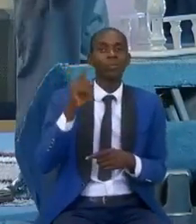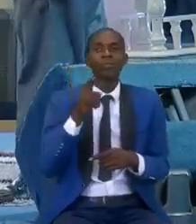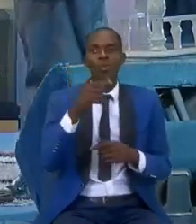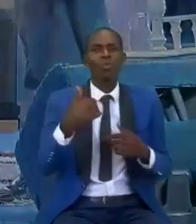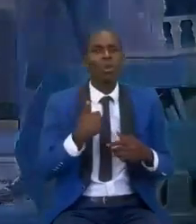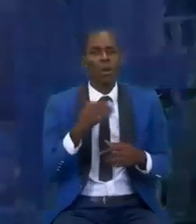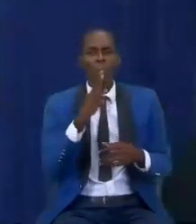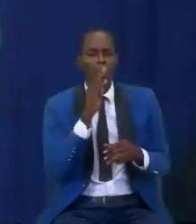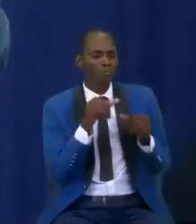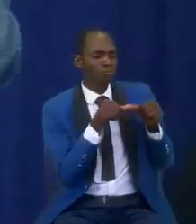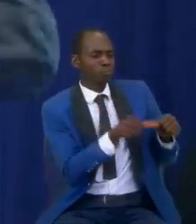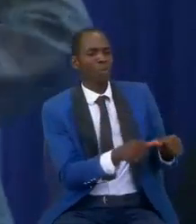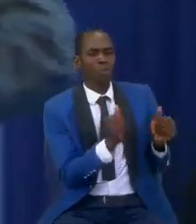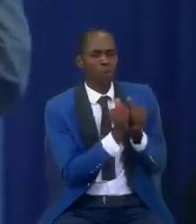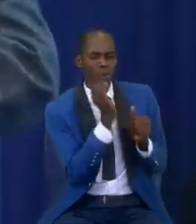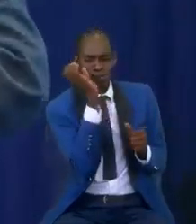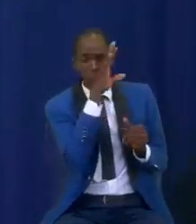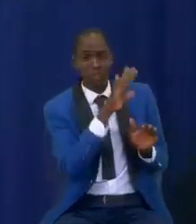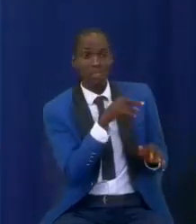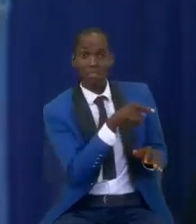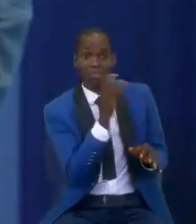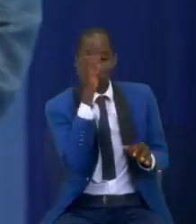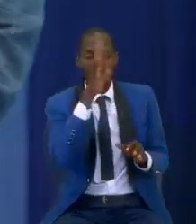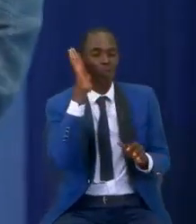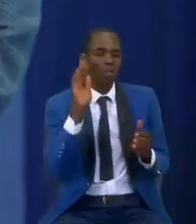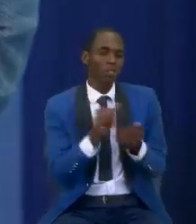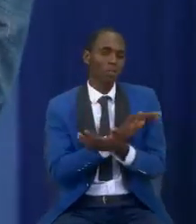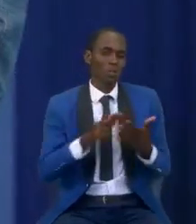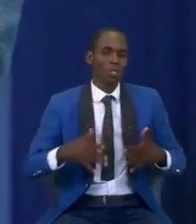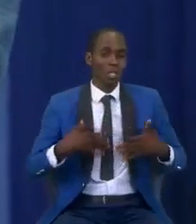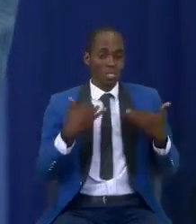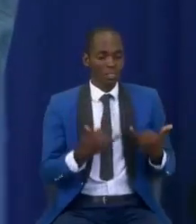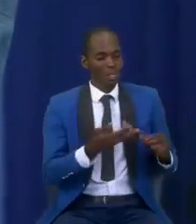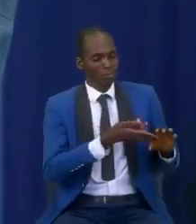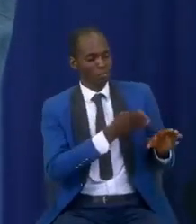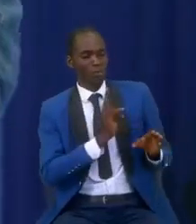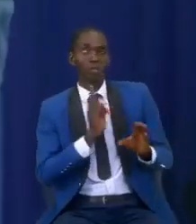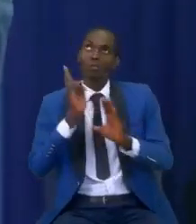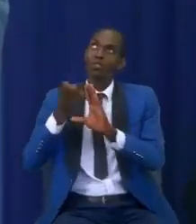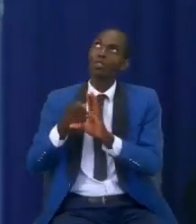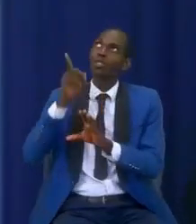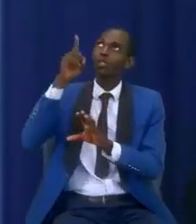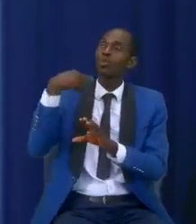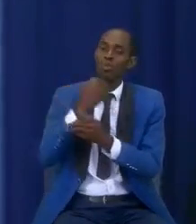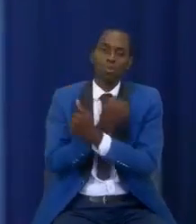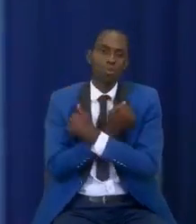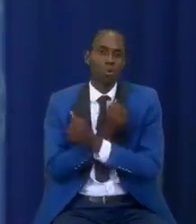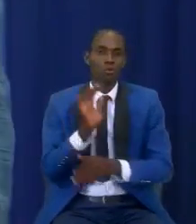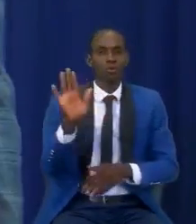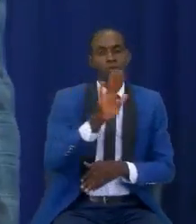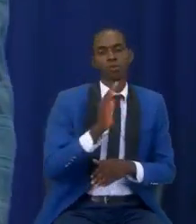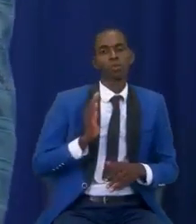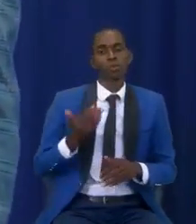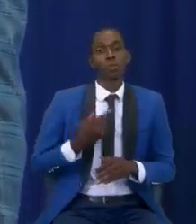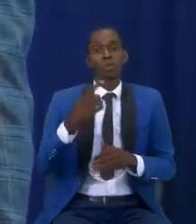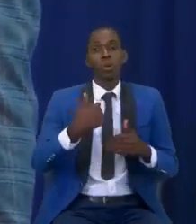to the lover of your soul. You're being with Satan. He didn't create you. All he can do, he